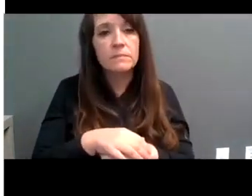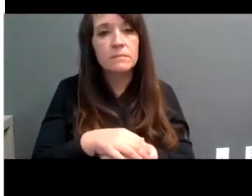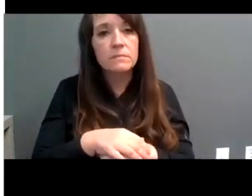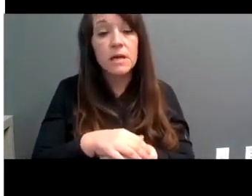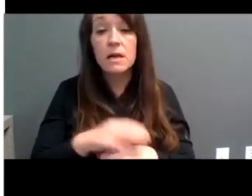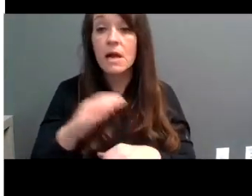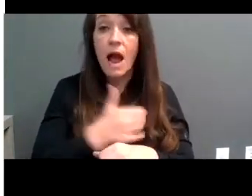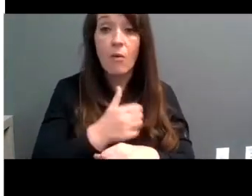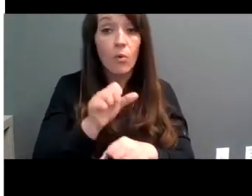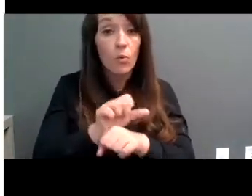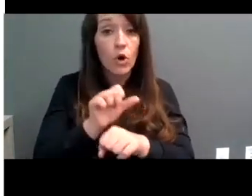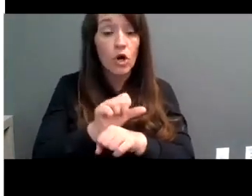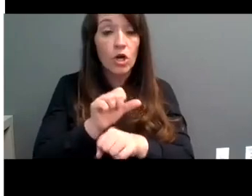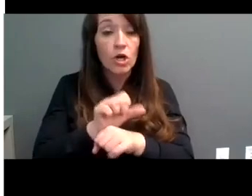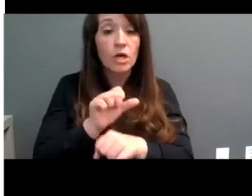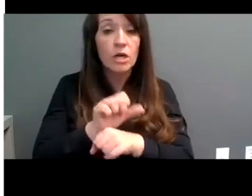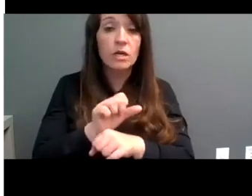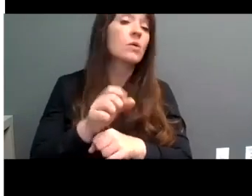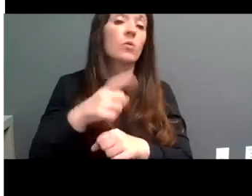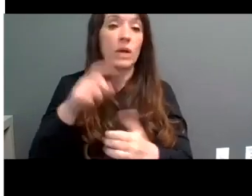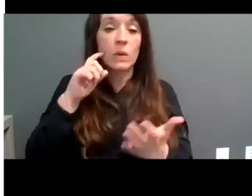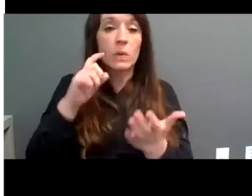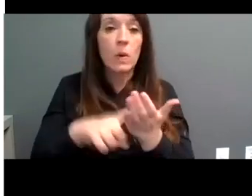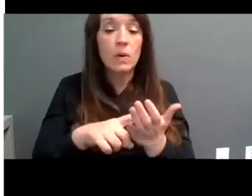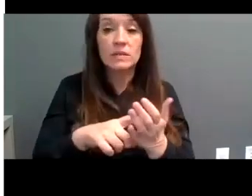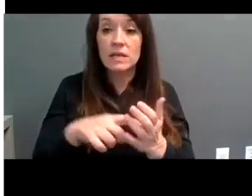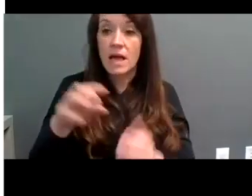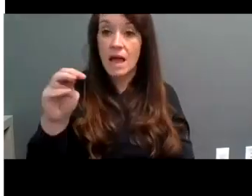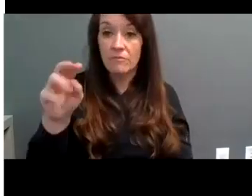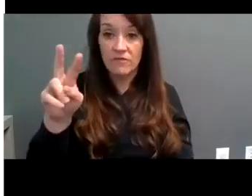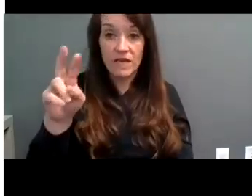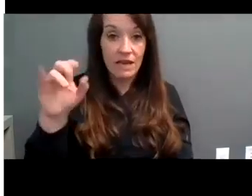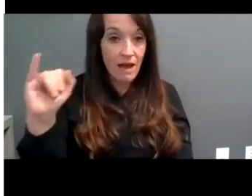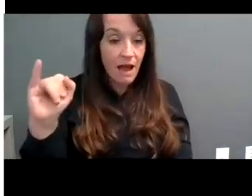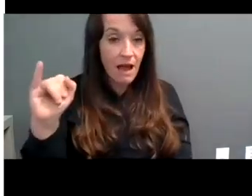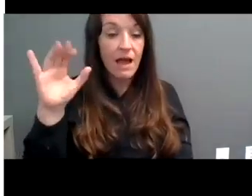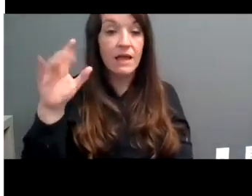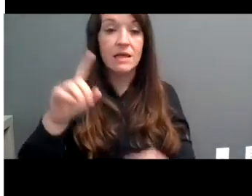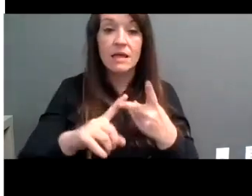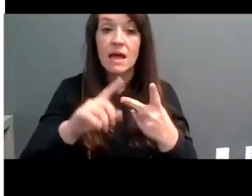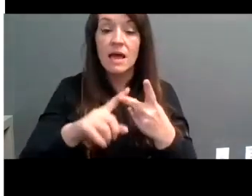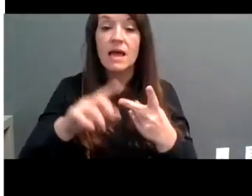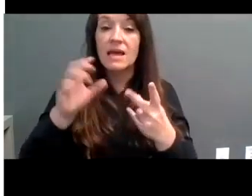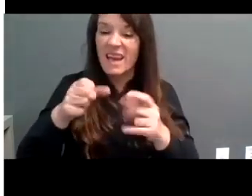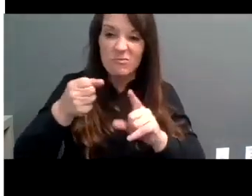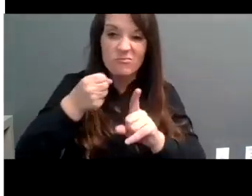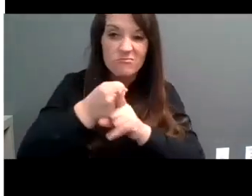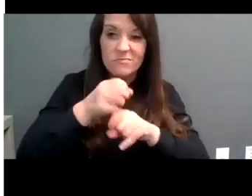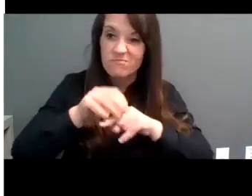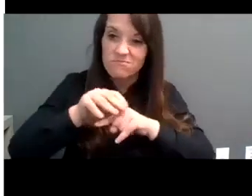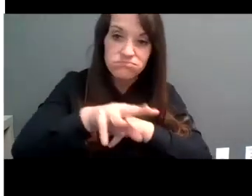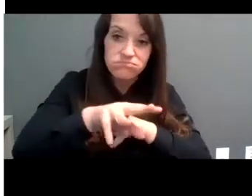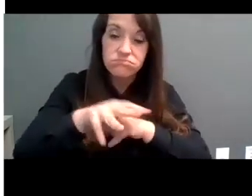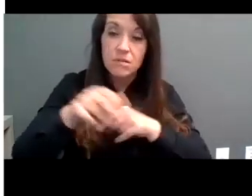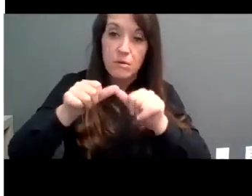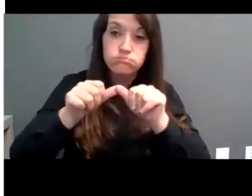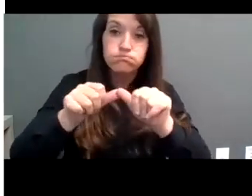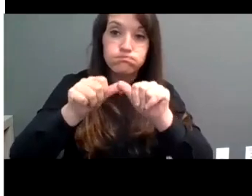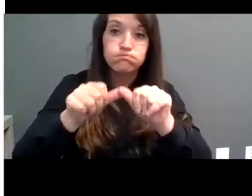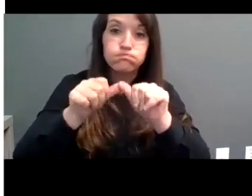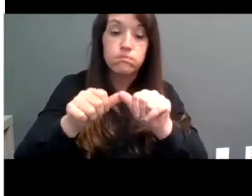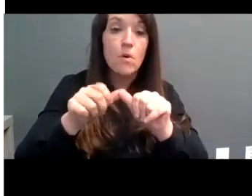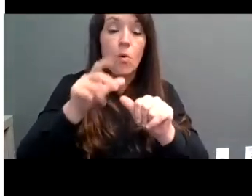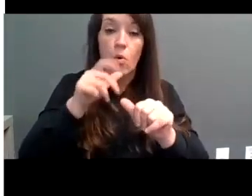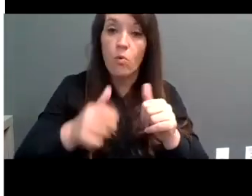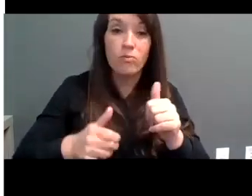mass violence in communities can have wide-ranging and long-lasting effects. The people most personally touched are those who